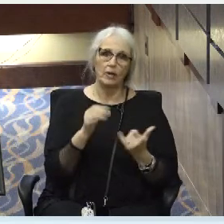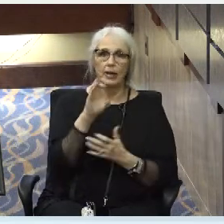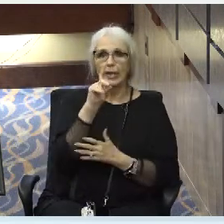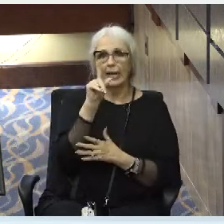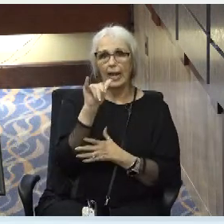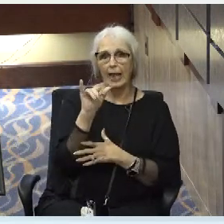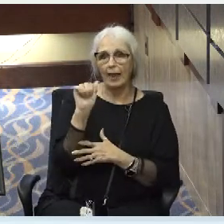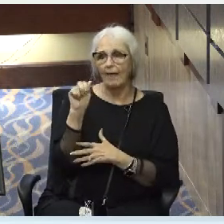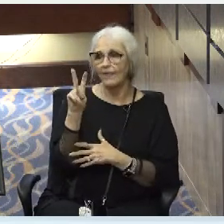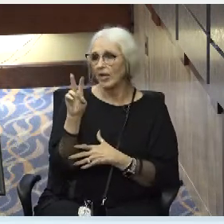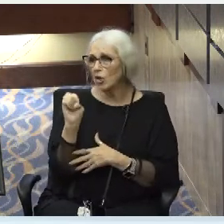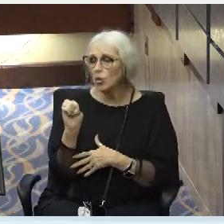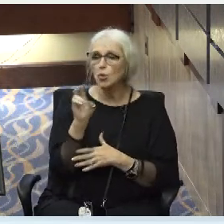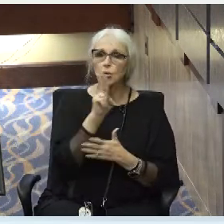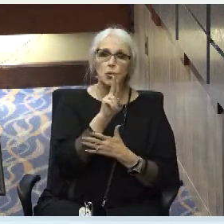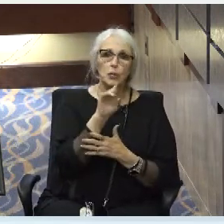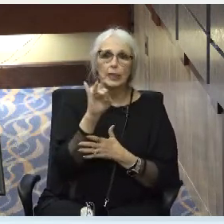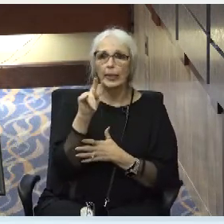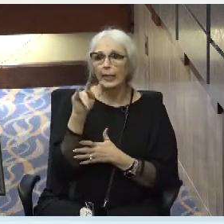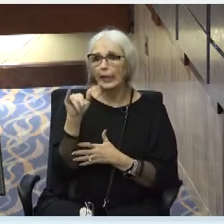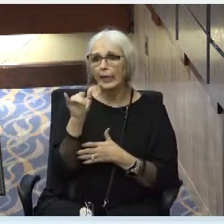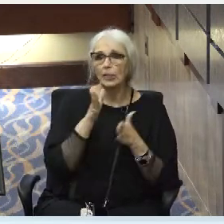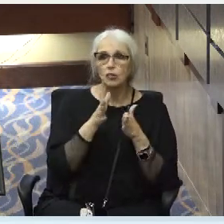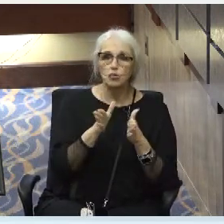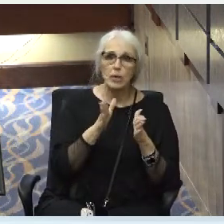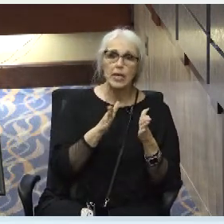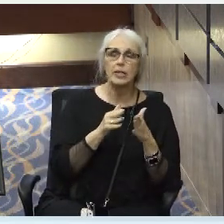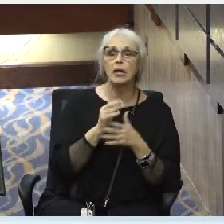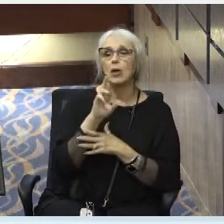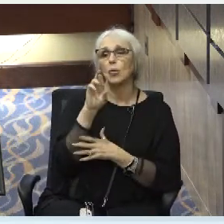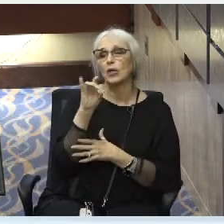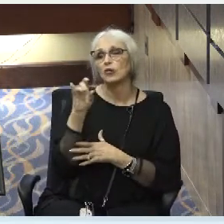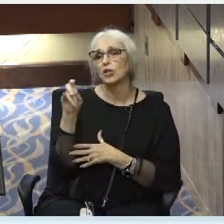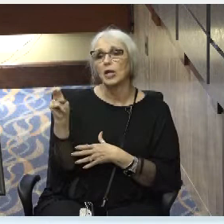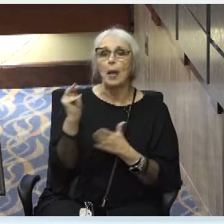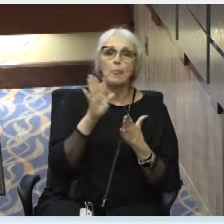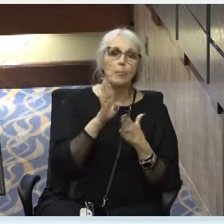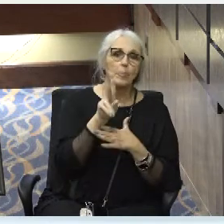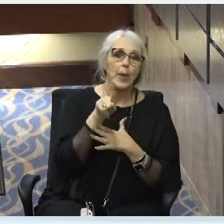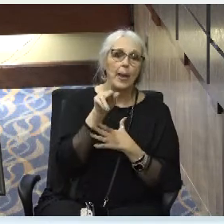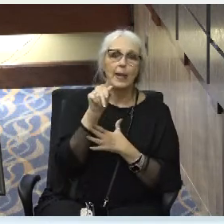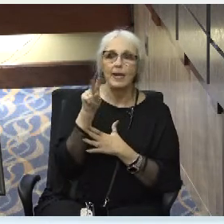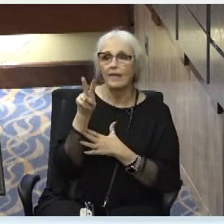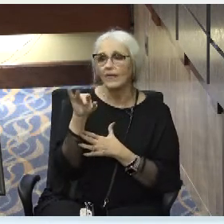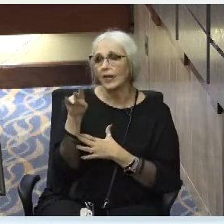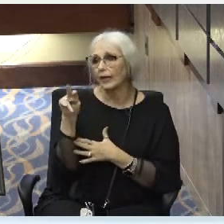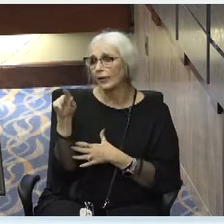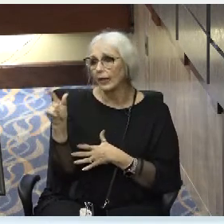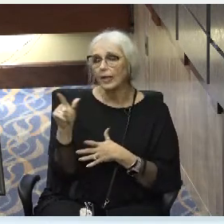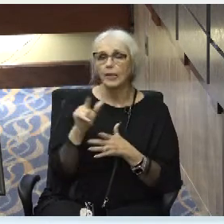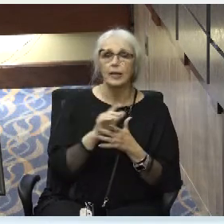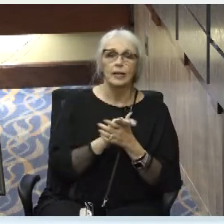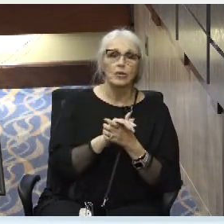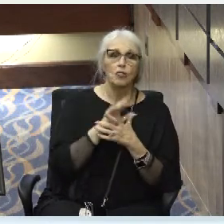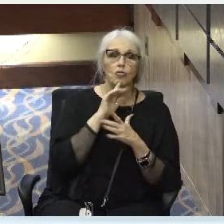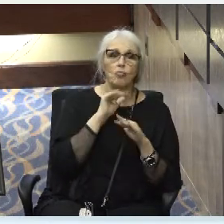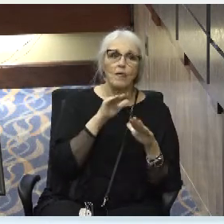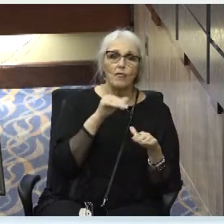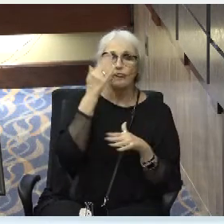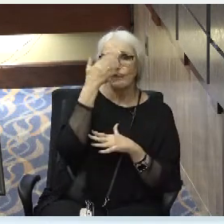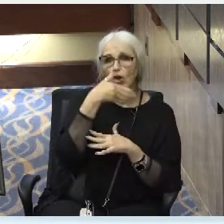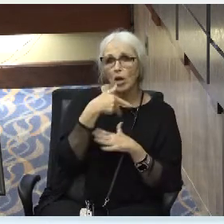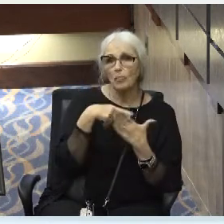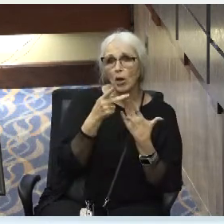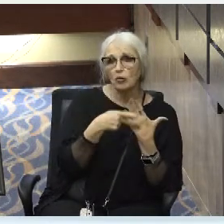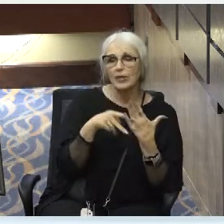Avenue utility and street reconstruction, that's new utilities and paving to accommodate the Pavilion project and Riverfront project, that's at